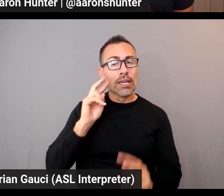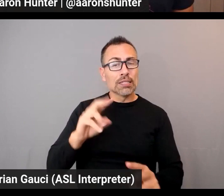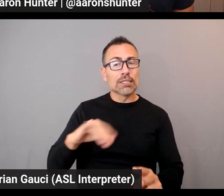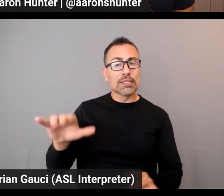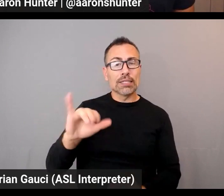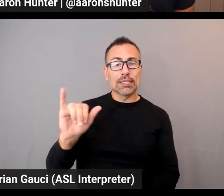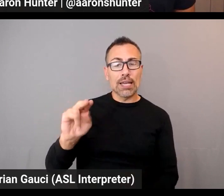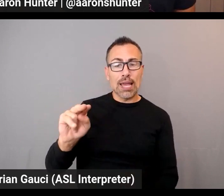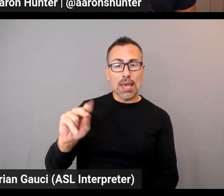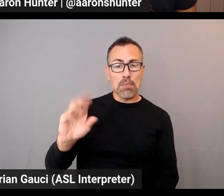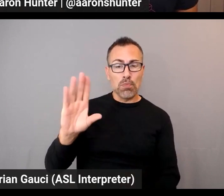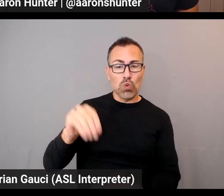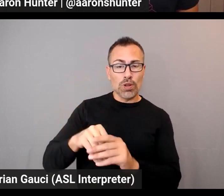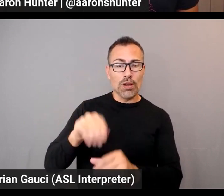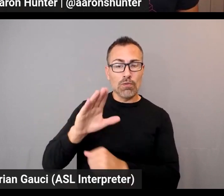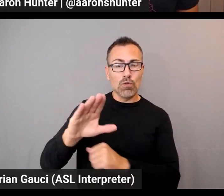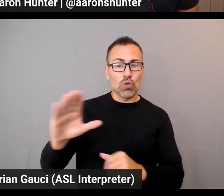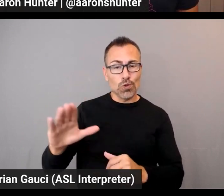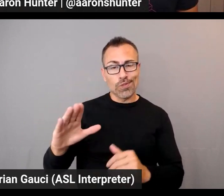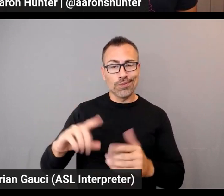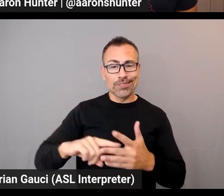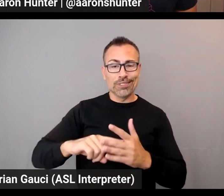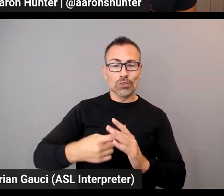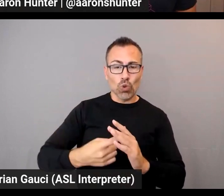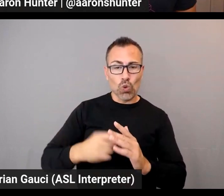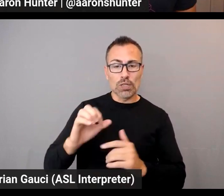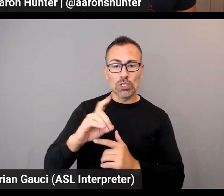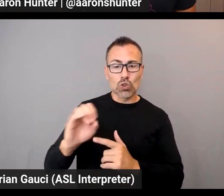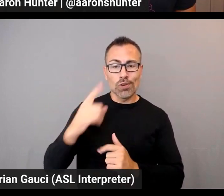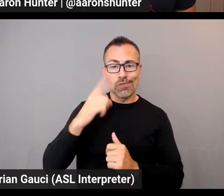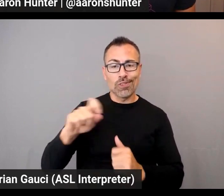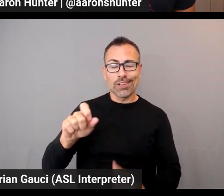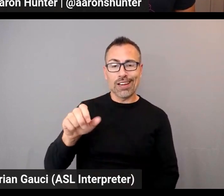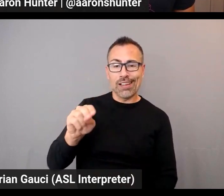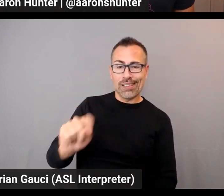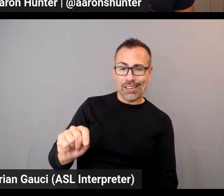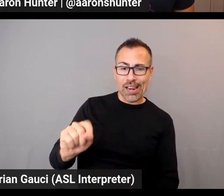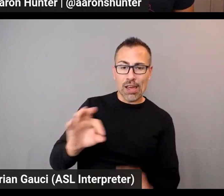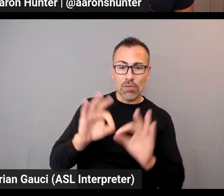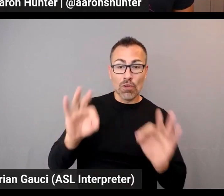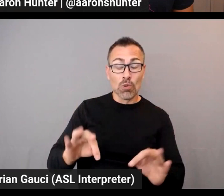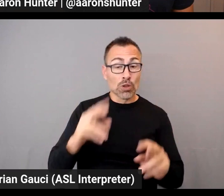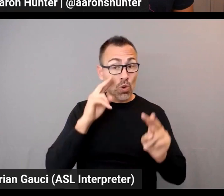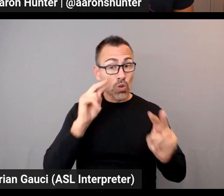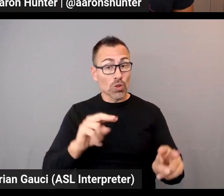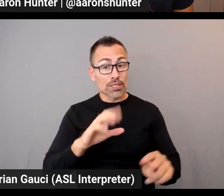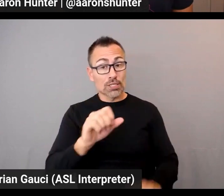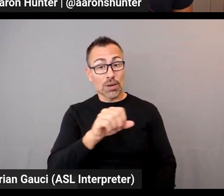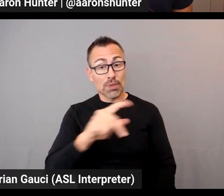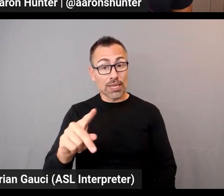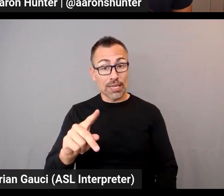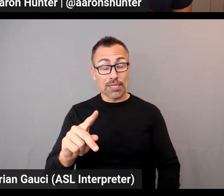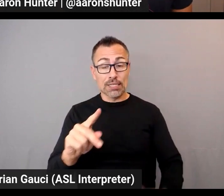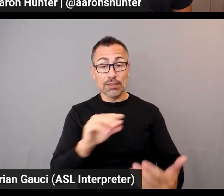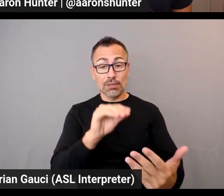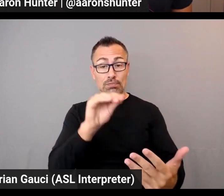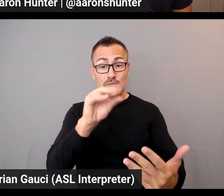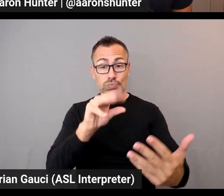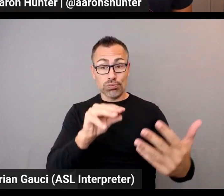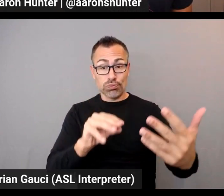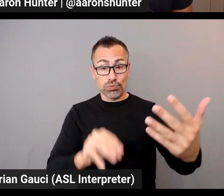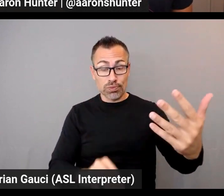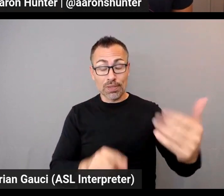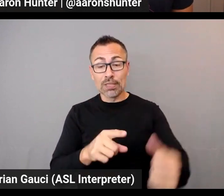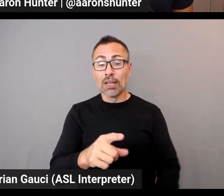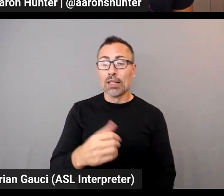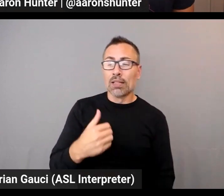.NET Framework application. And what it really does is it looks at your application, it scans it, and then it gives you that first, we talked about knowing